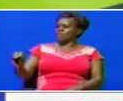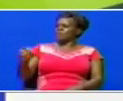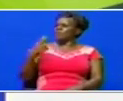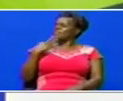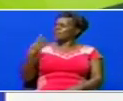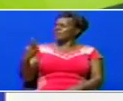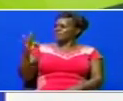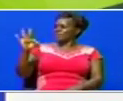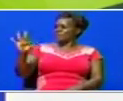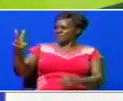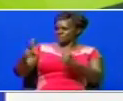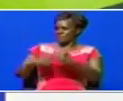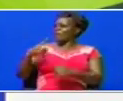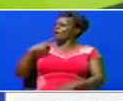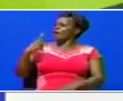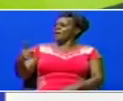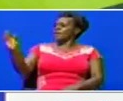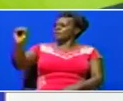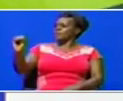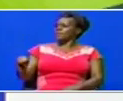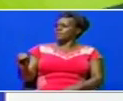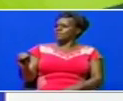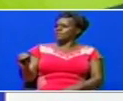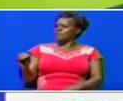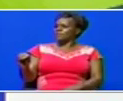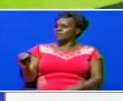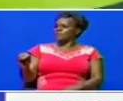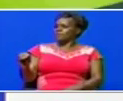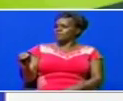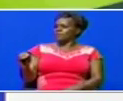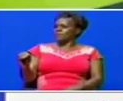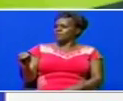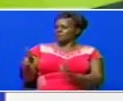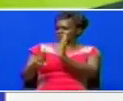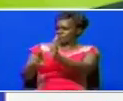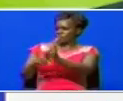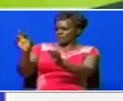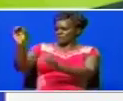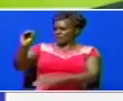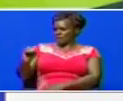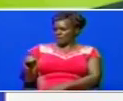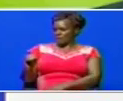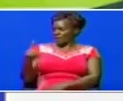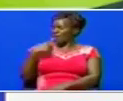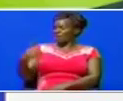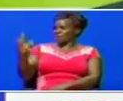342,337, which is 100% of what, which represent 100%.